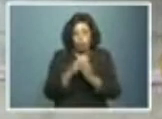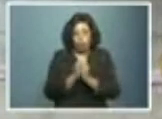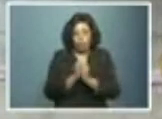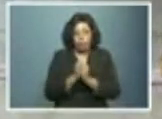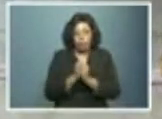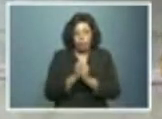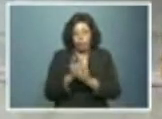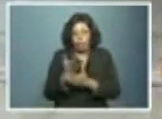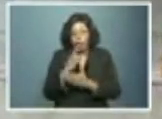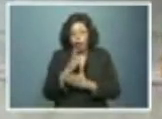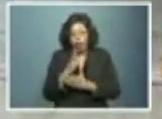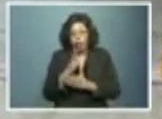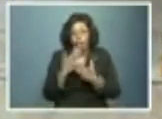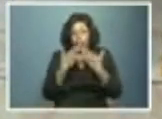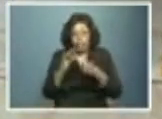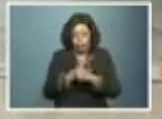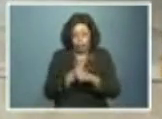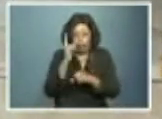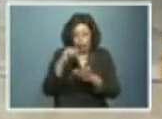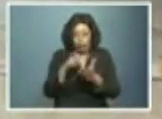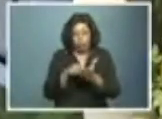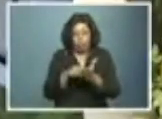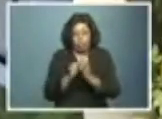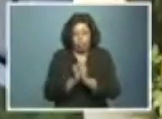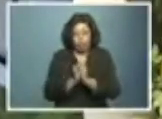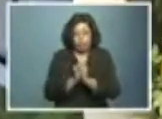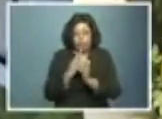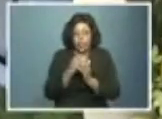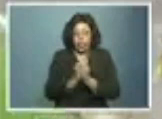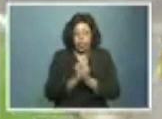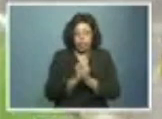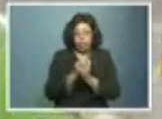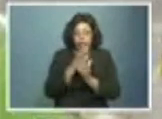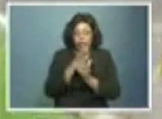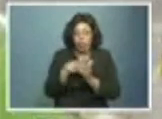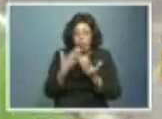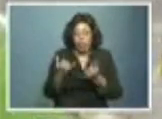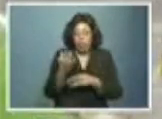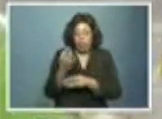recipients grateful for the generous donation. Women now account for